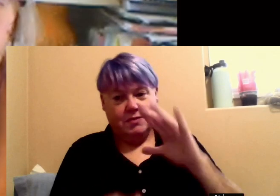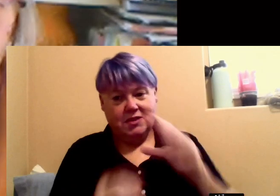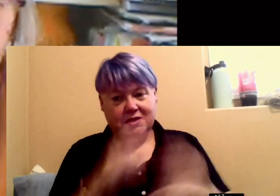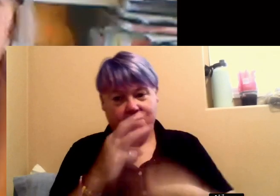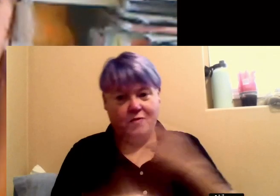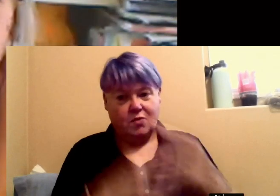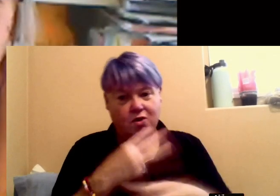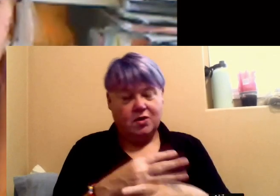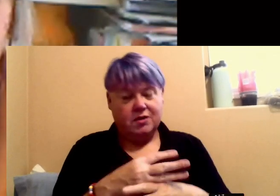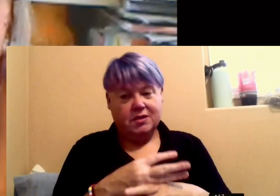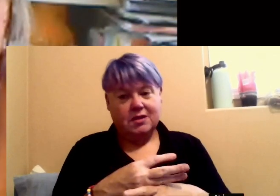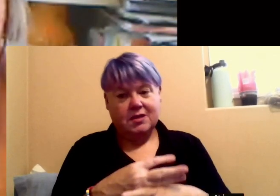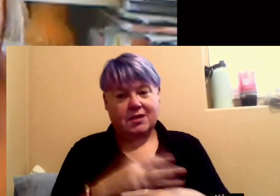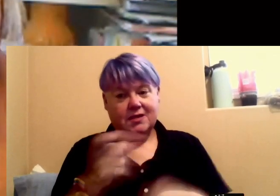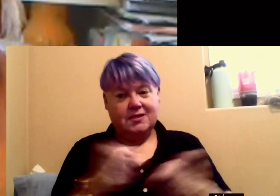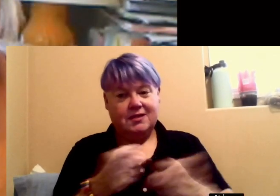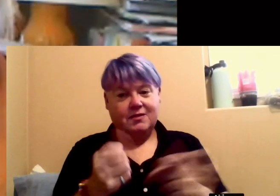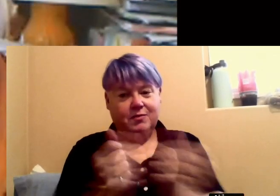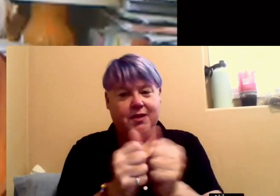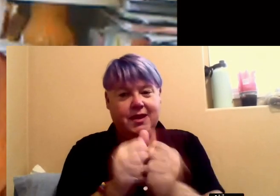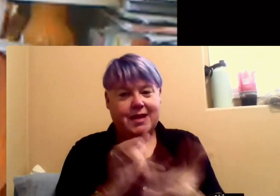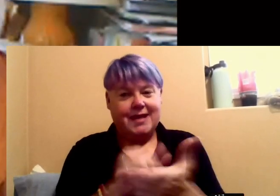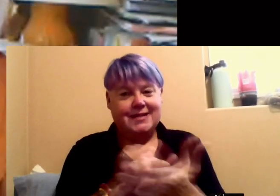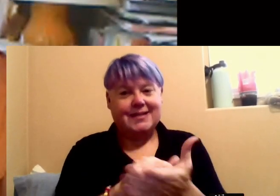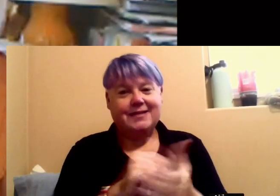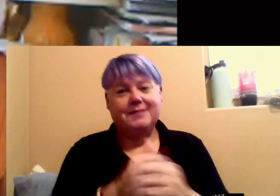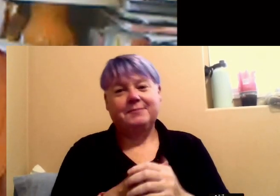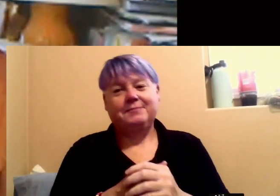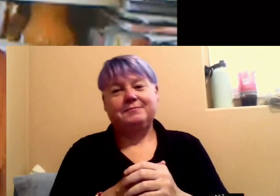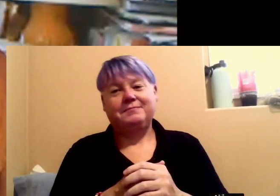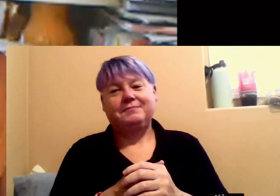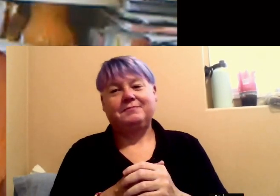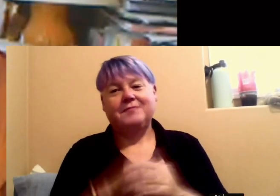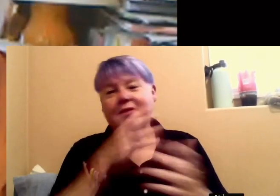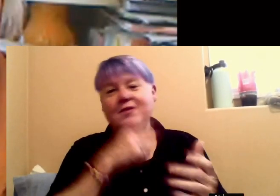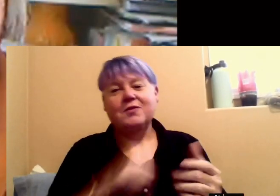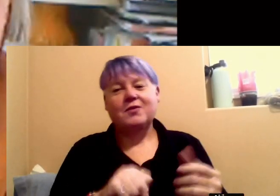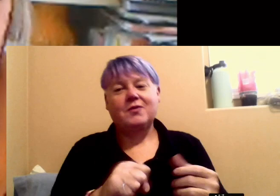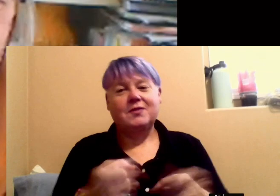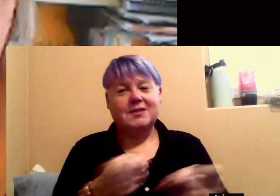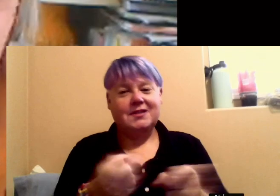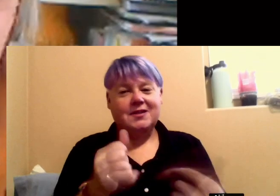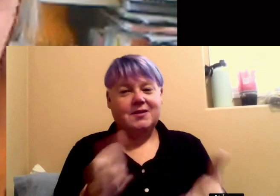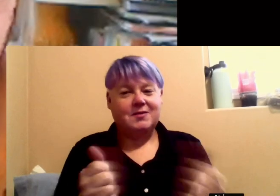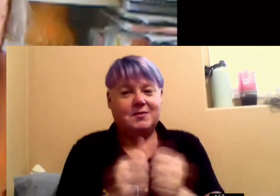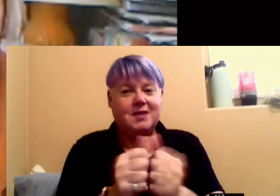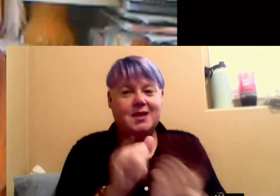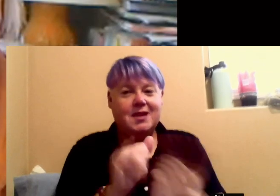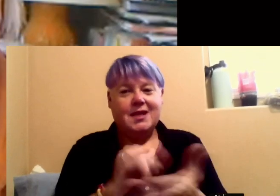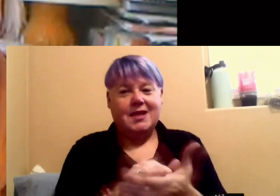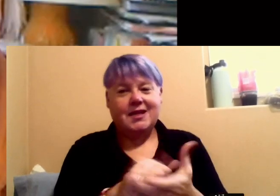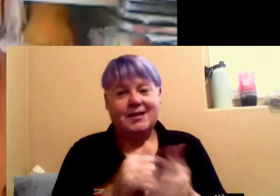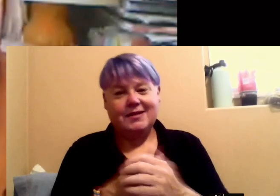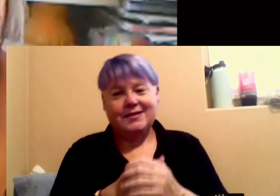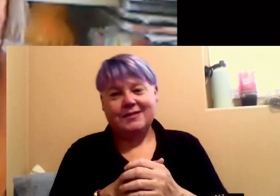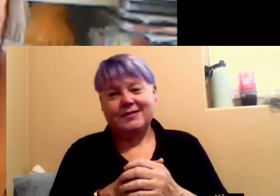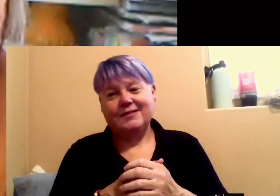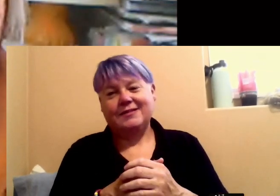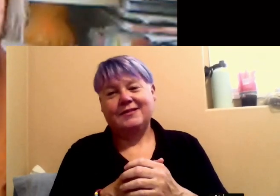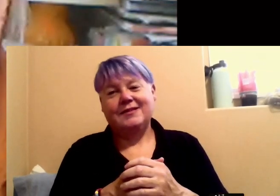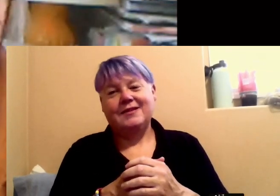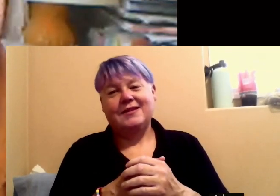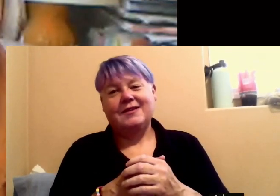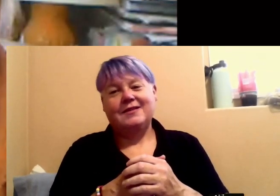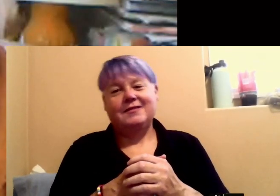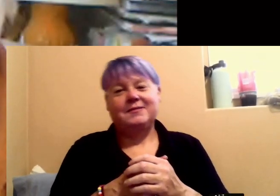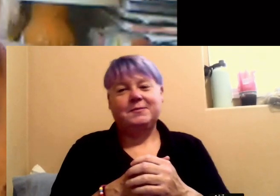can deal with it. I'm too old. Let them deal with it. I'm too old to